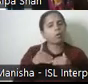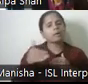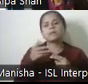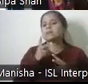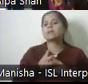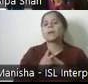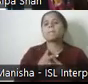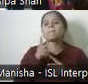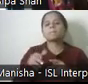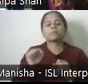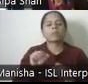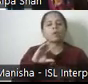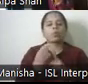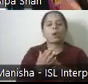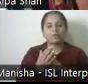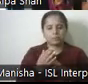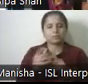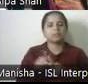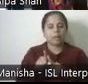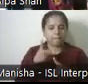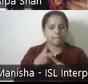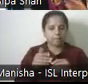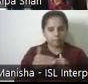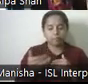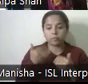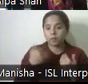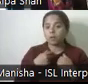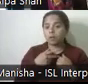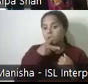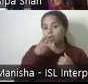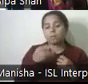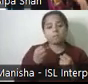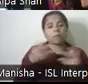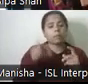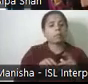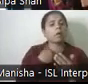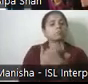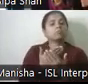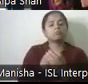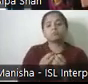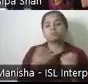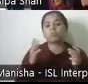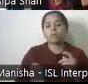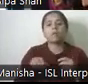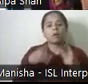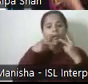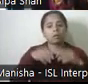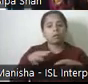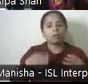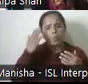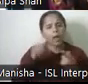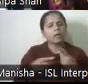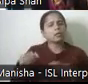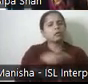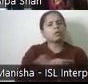to maintain their cultures. Now, I'd argue that much of the participation of Adivasis in seasonal casual wage economy of